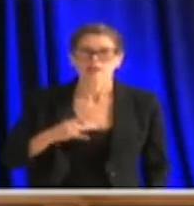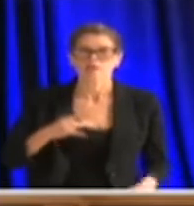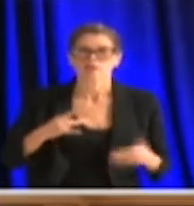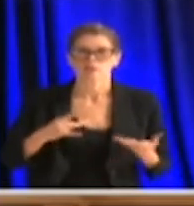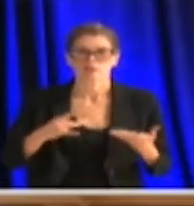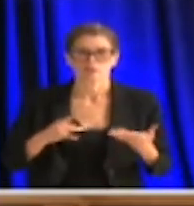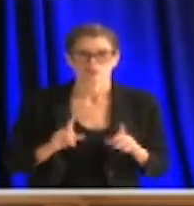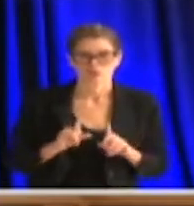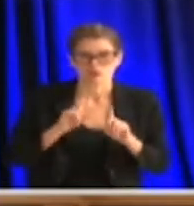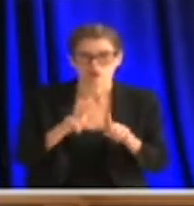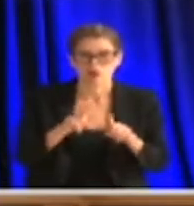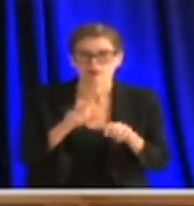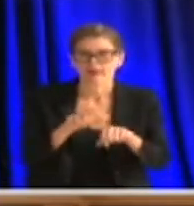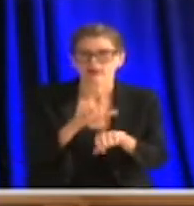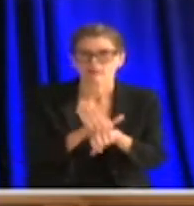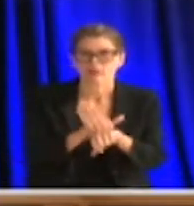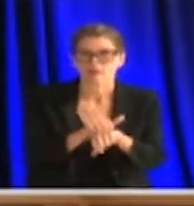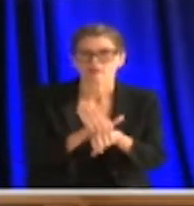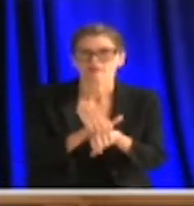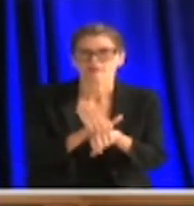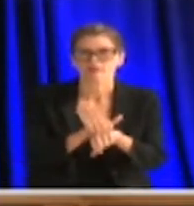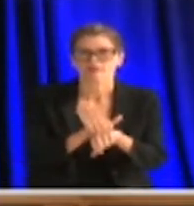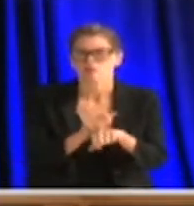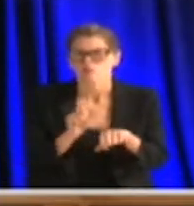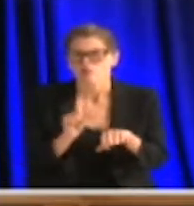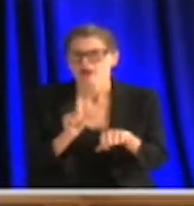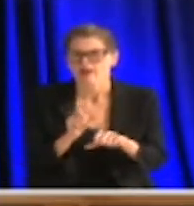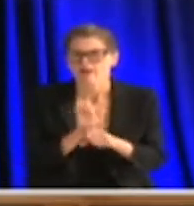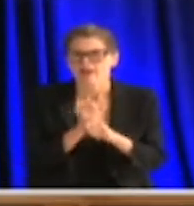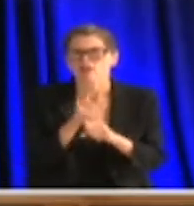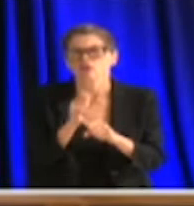COVID-19 vaccine appointment, just visit my website or call